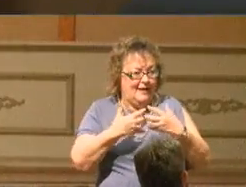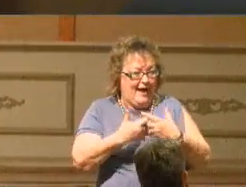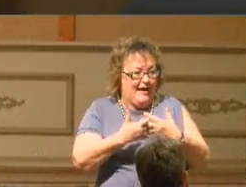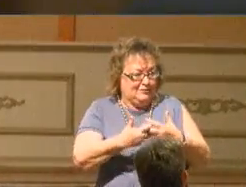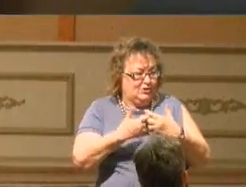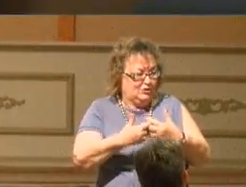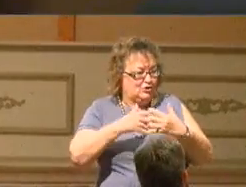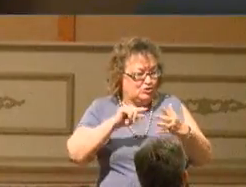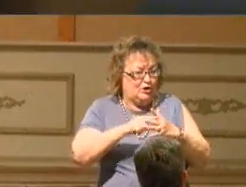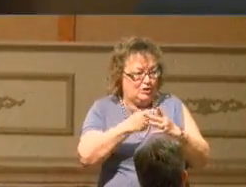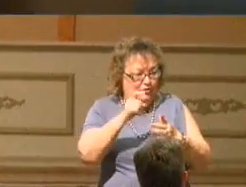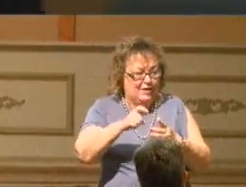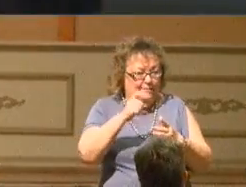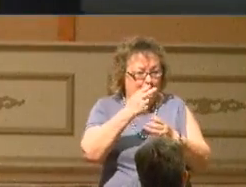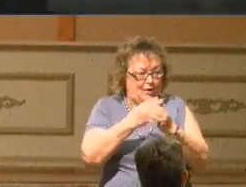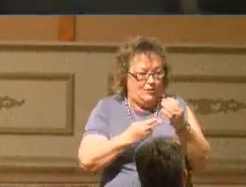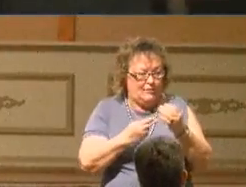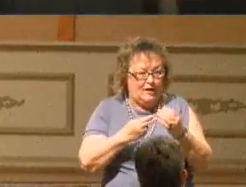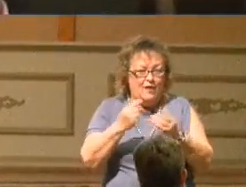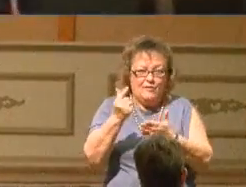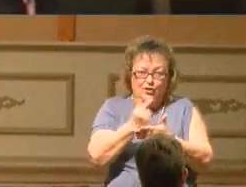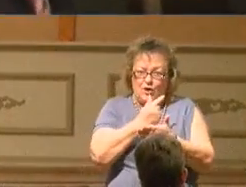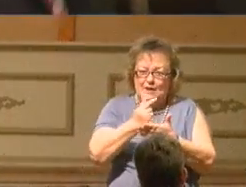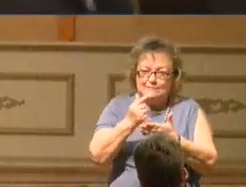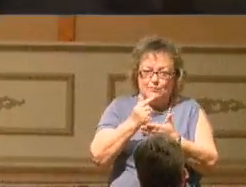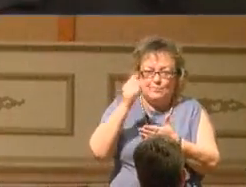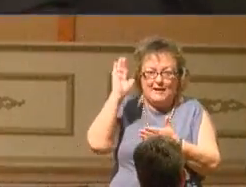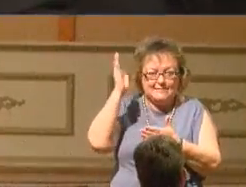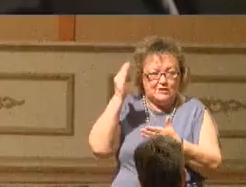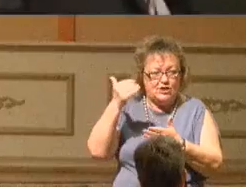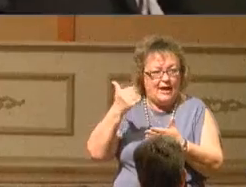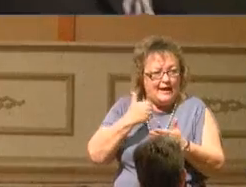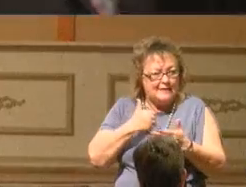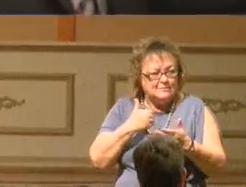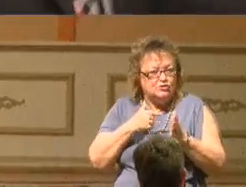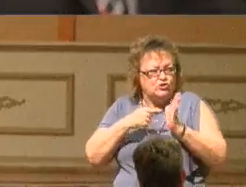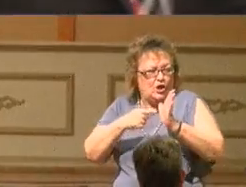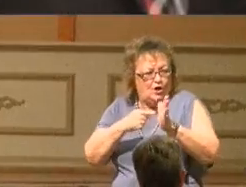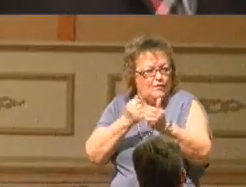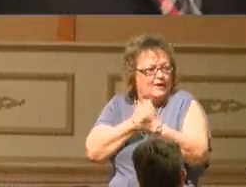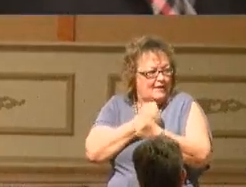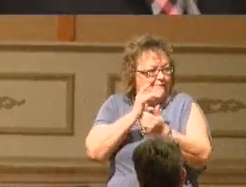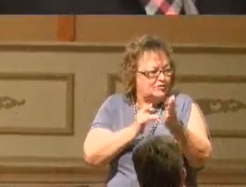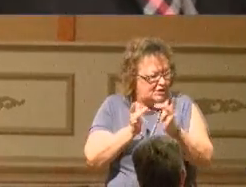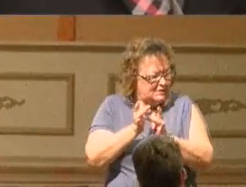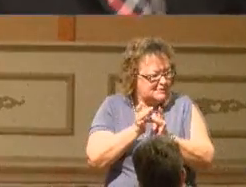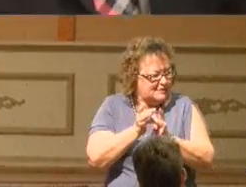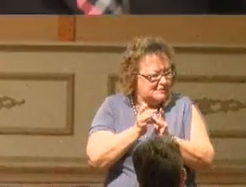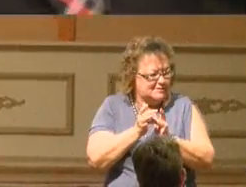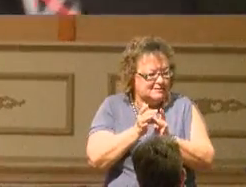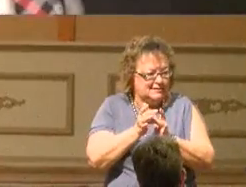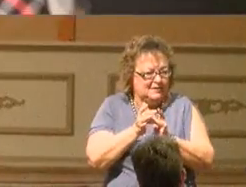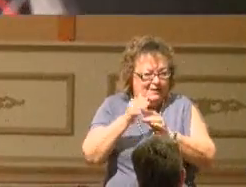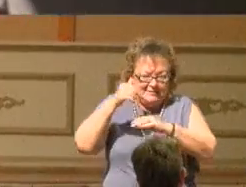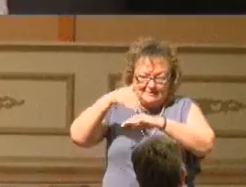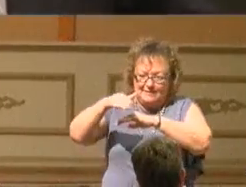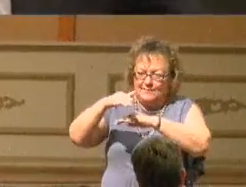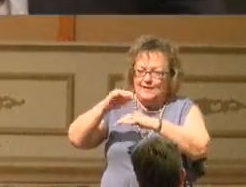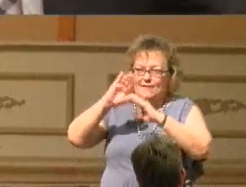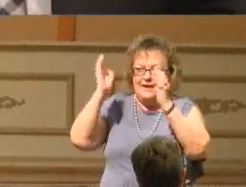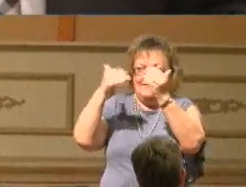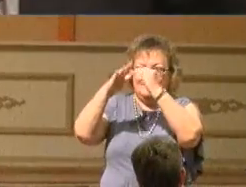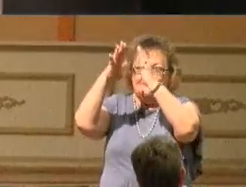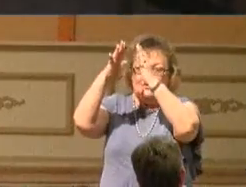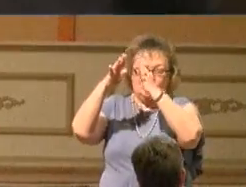got to have them both. And the gospel message has to have the love of Jesus Christ sent by the Heavenly